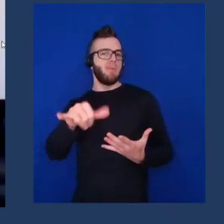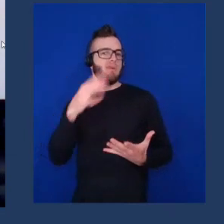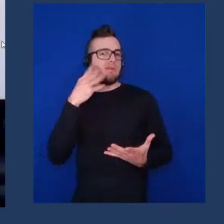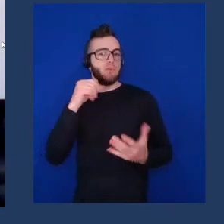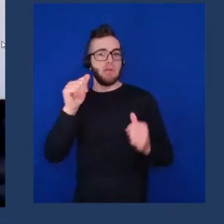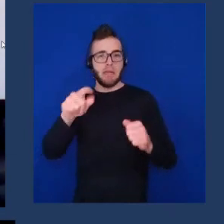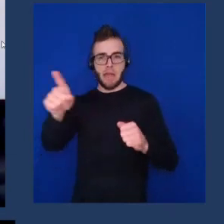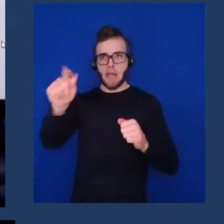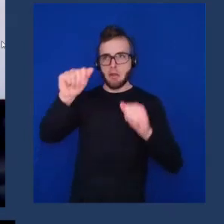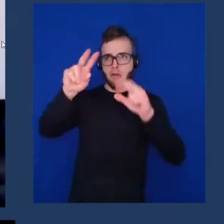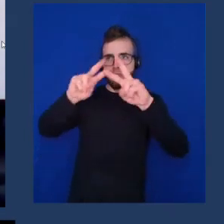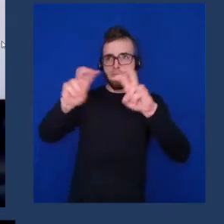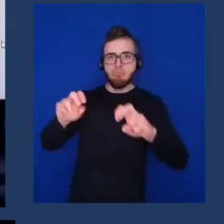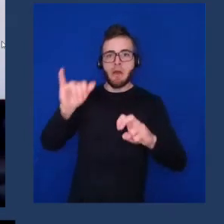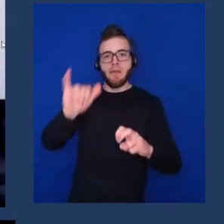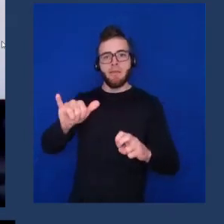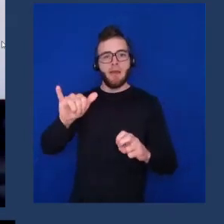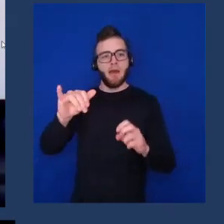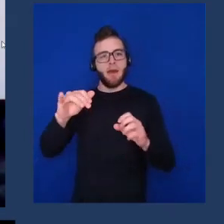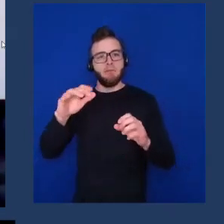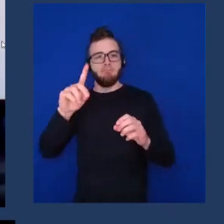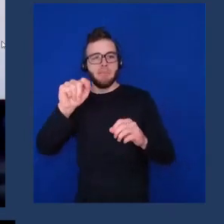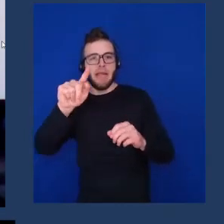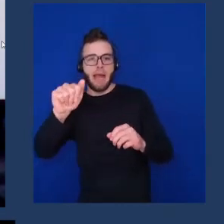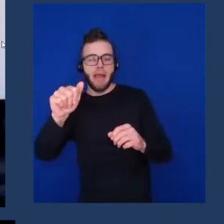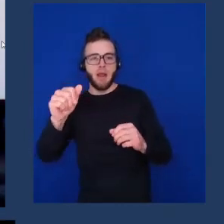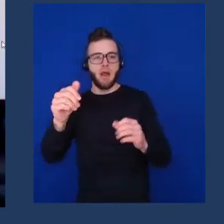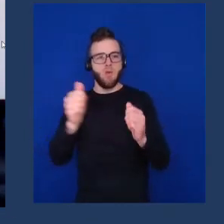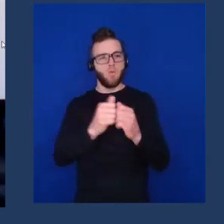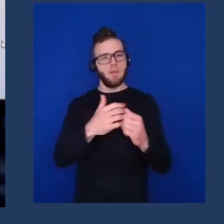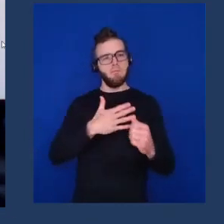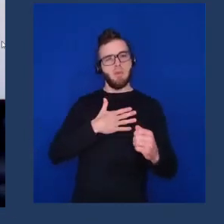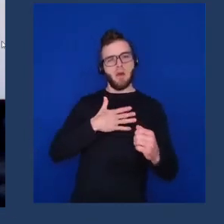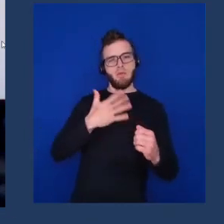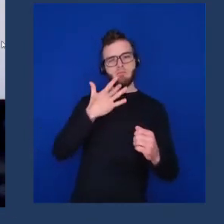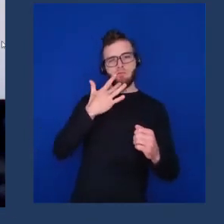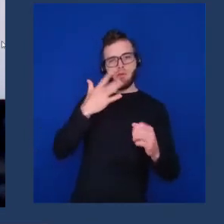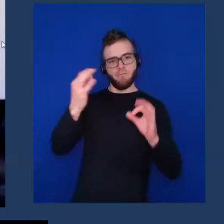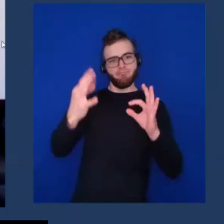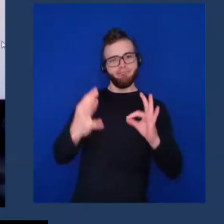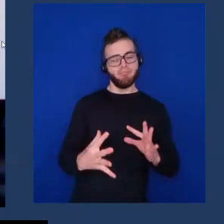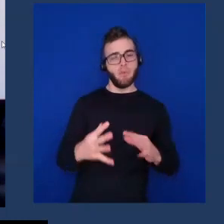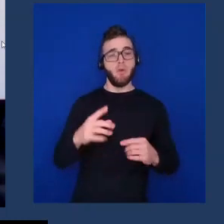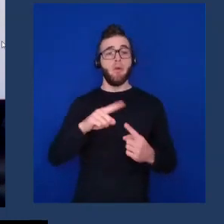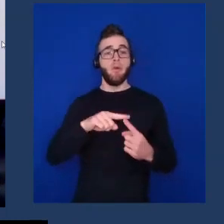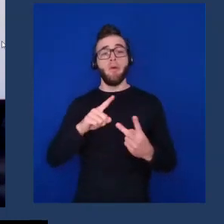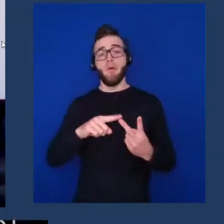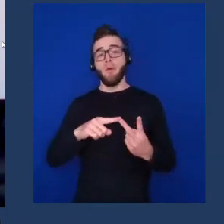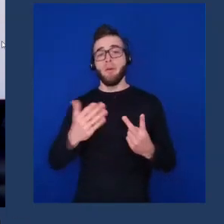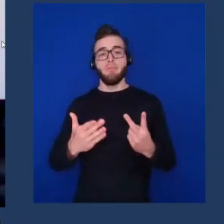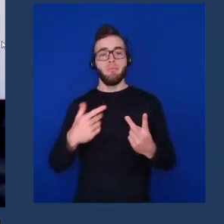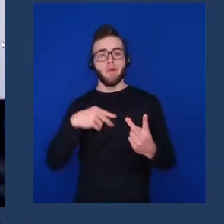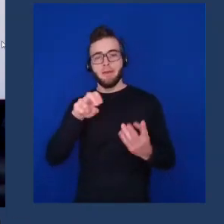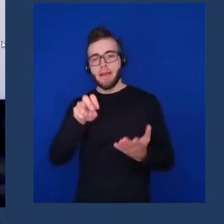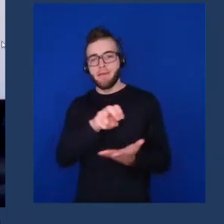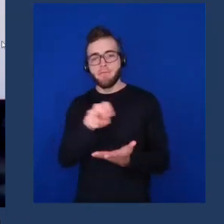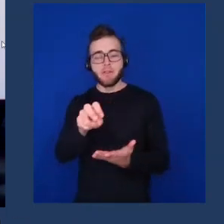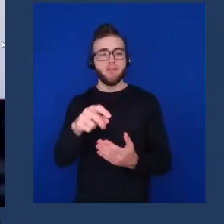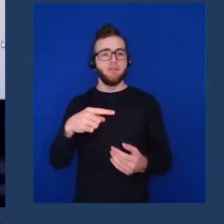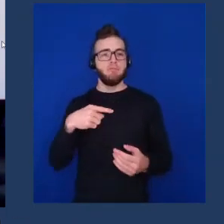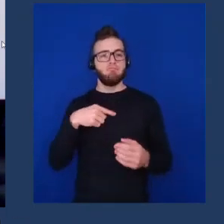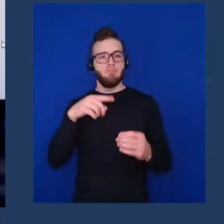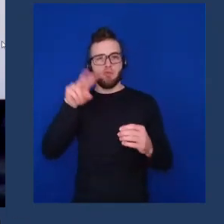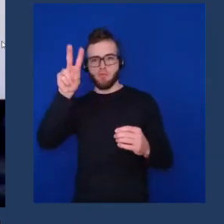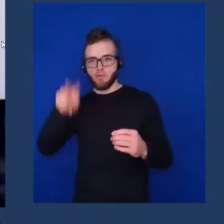data? Or let's say I'm using some sort of a navigation app and it knows from my calendar that I'm going to this building and I've never been to this building before. Can it